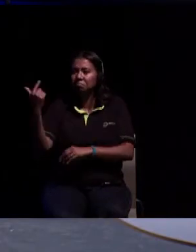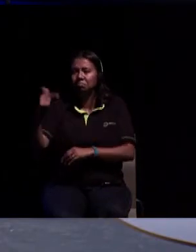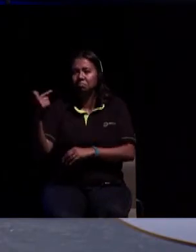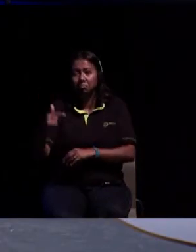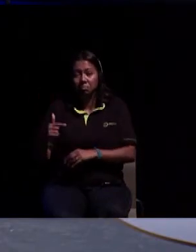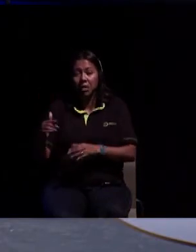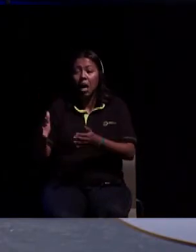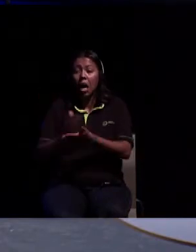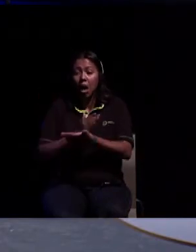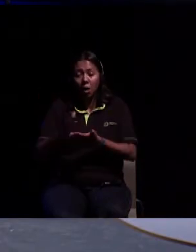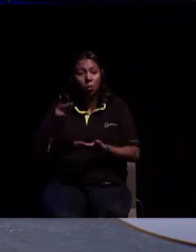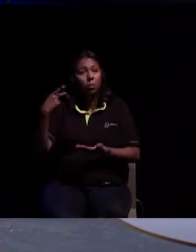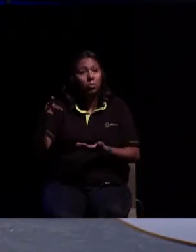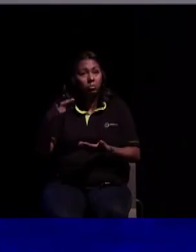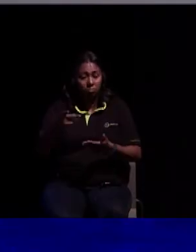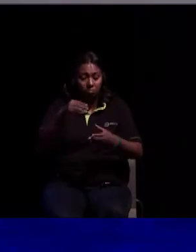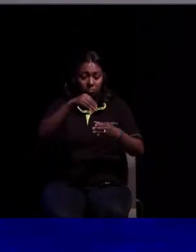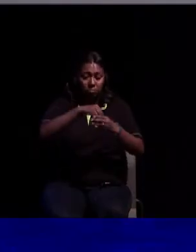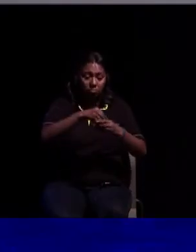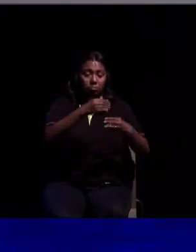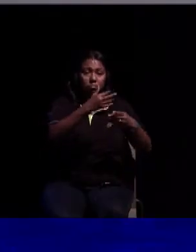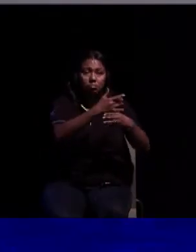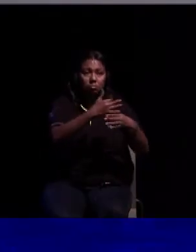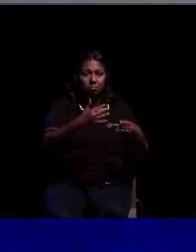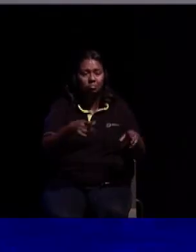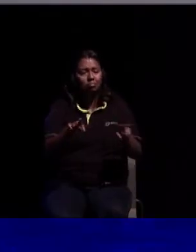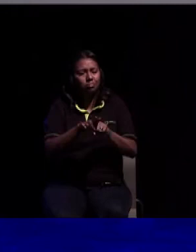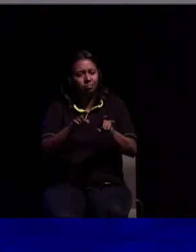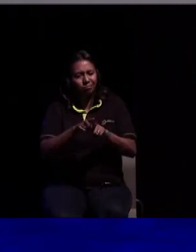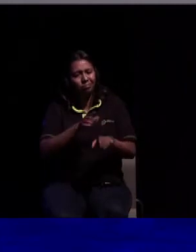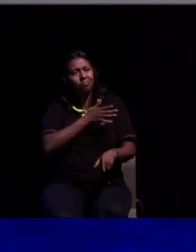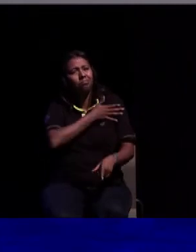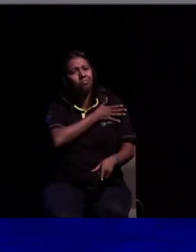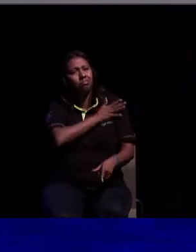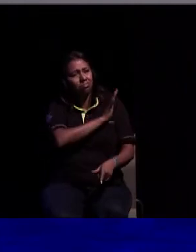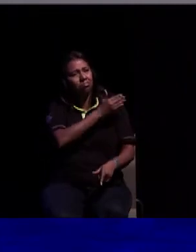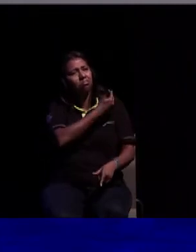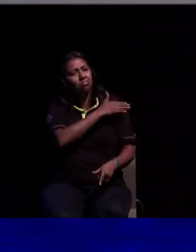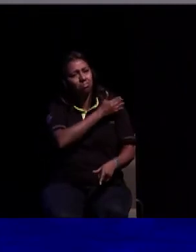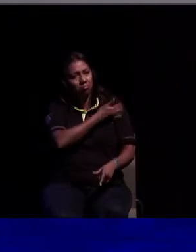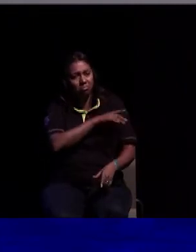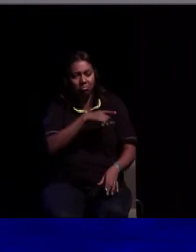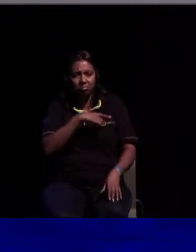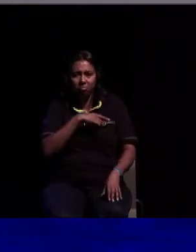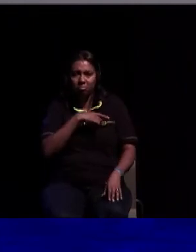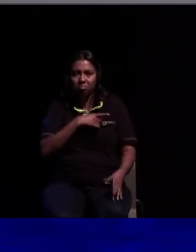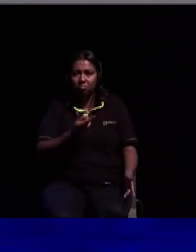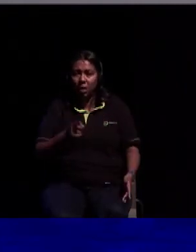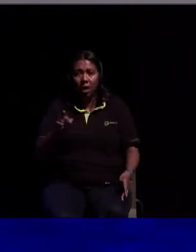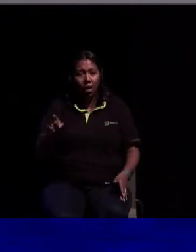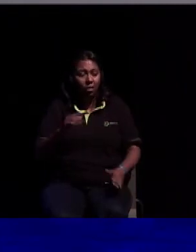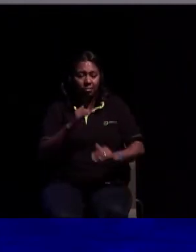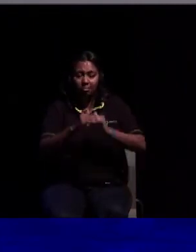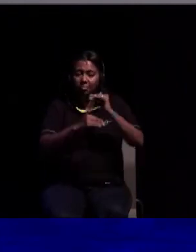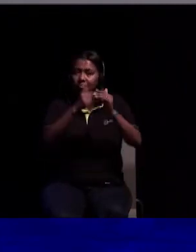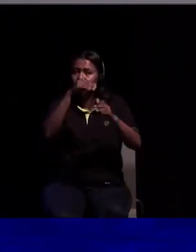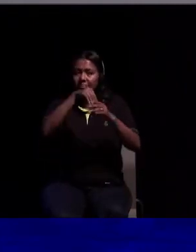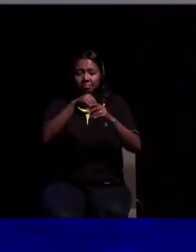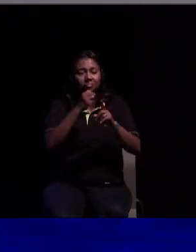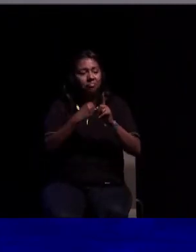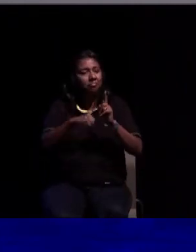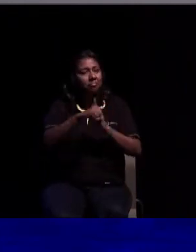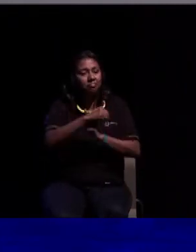there's a good deal of racism, which prevents them from thriving in the society. Tourism represents one of